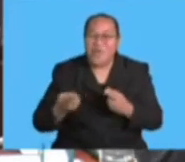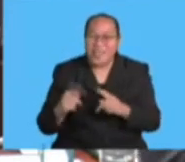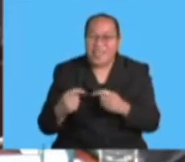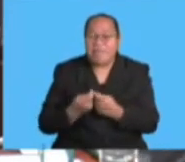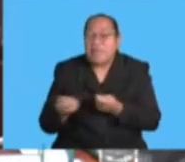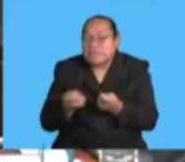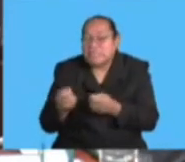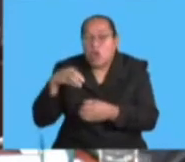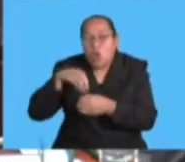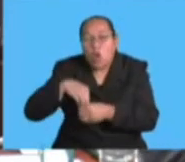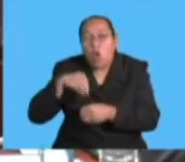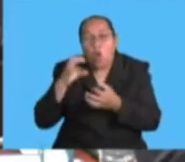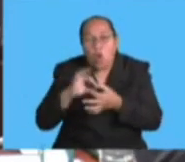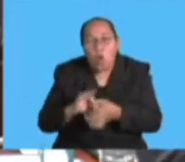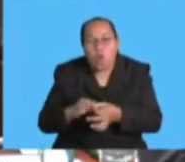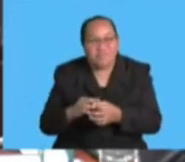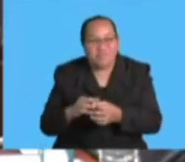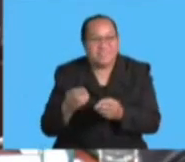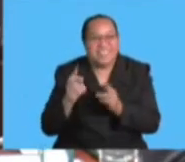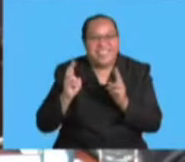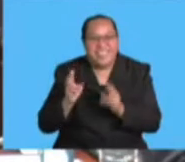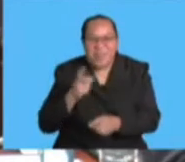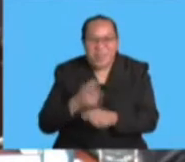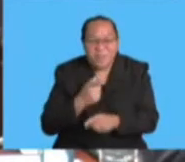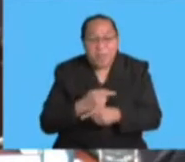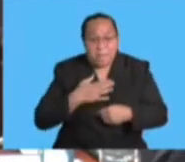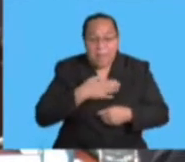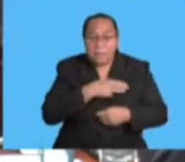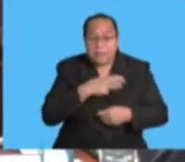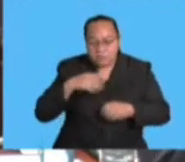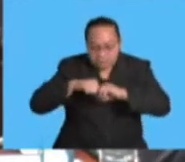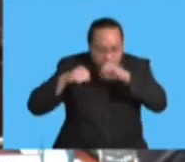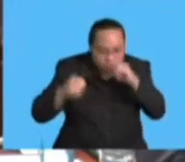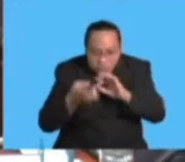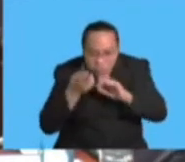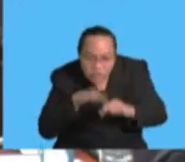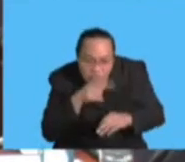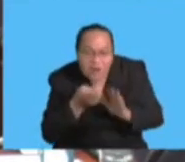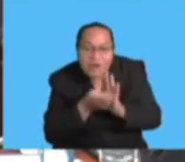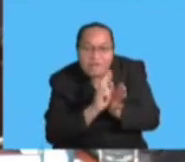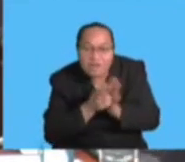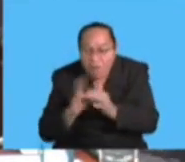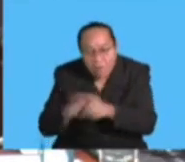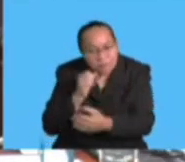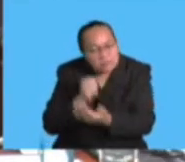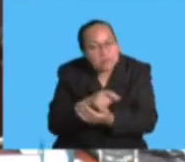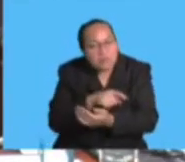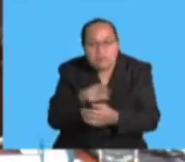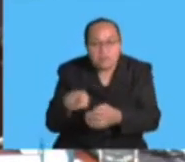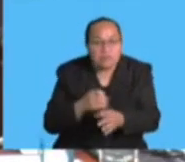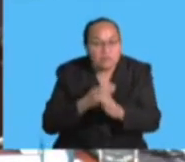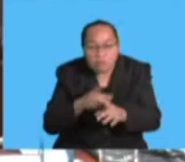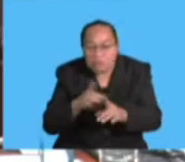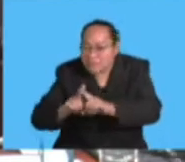employment issues. Mr. Speaker, said my ministry has been reviewing and had implemented compliance procedures and mechanisms for